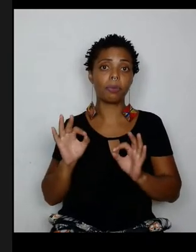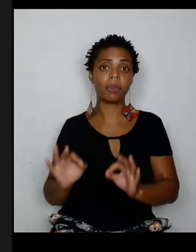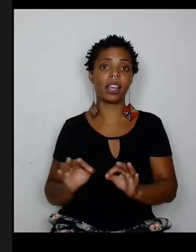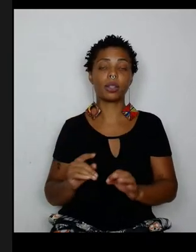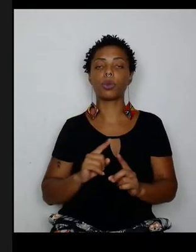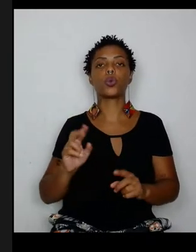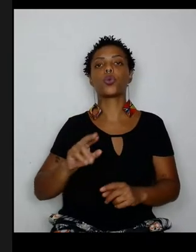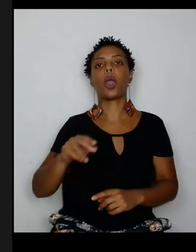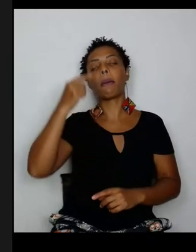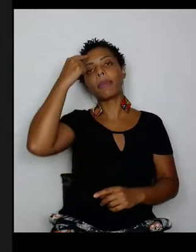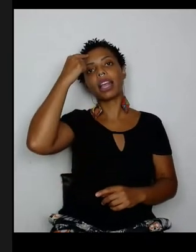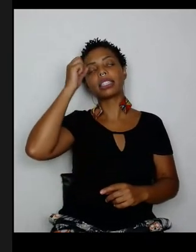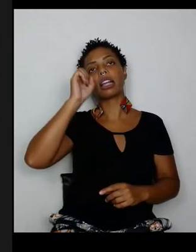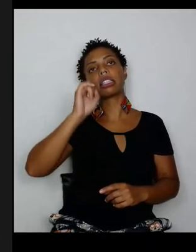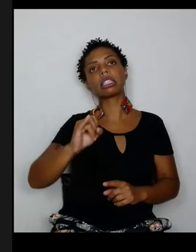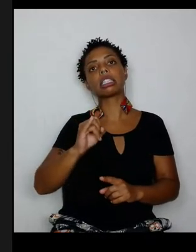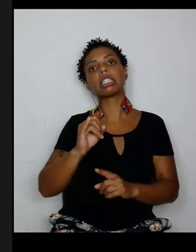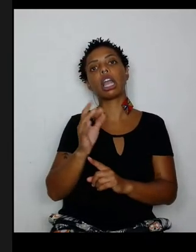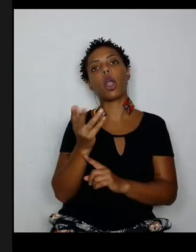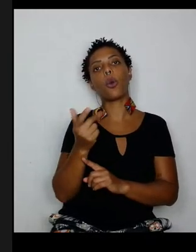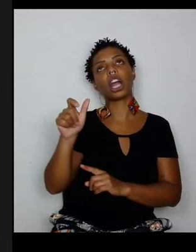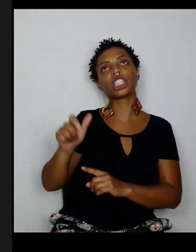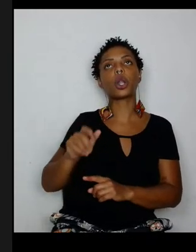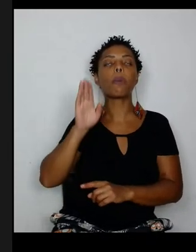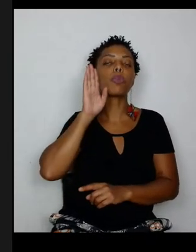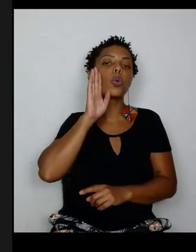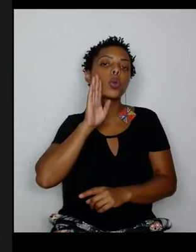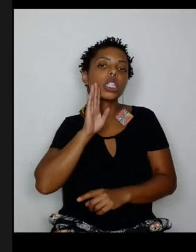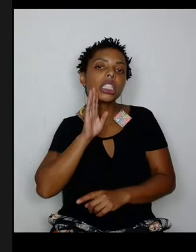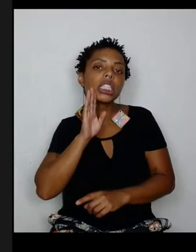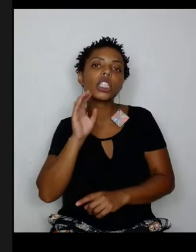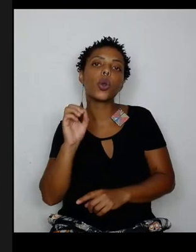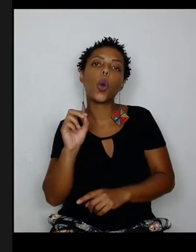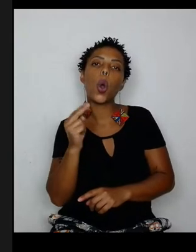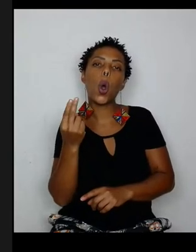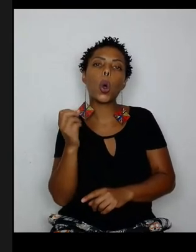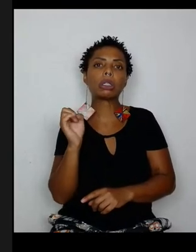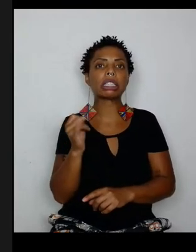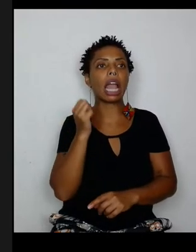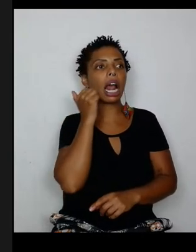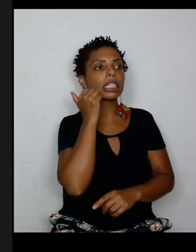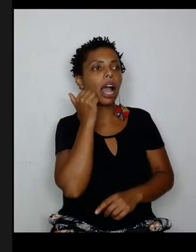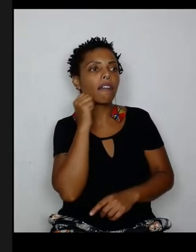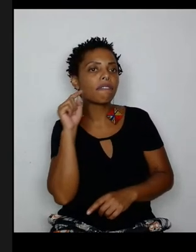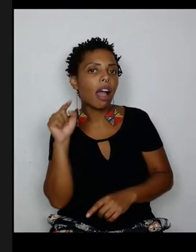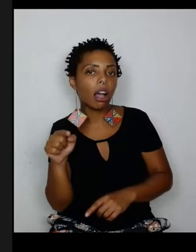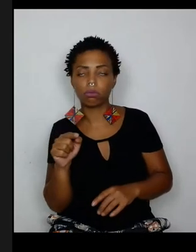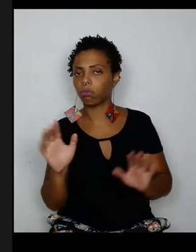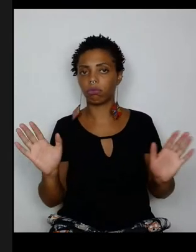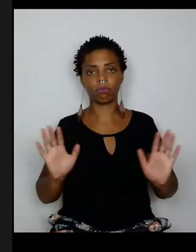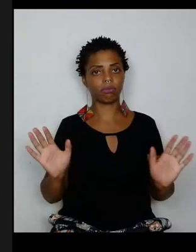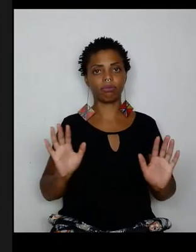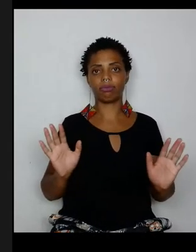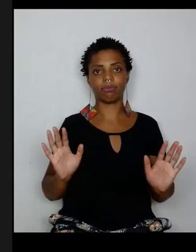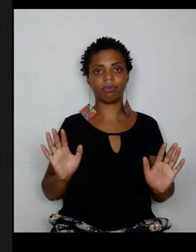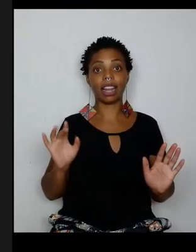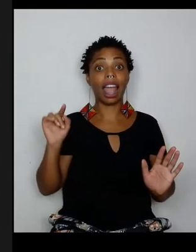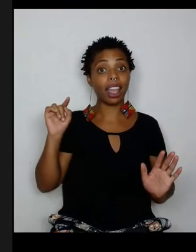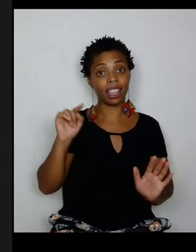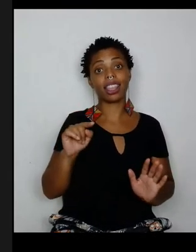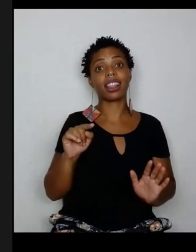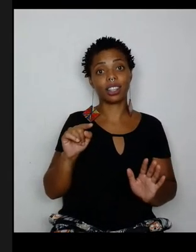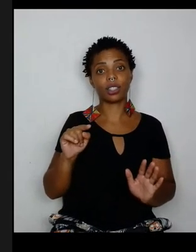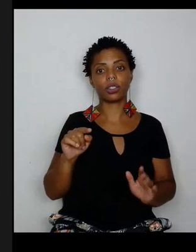nasty artist that isn't the issue but i i was saying that the artist's life